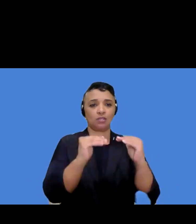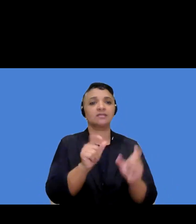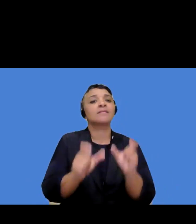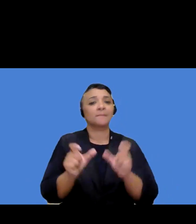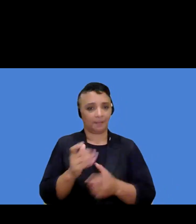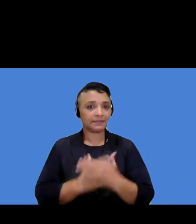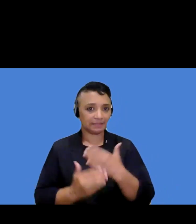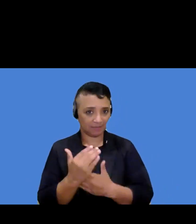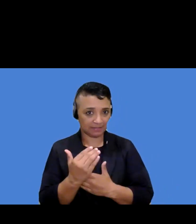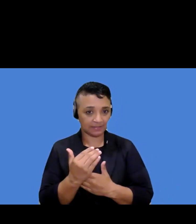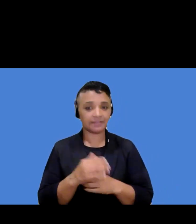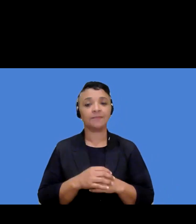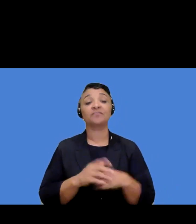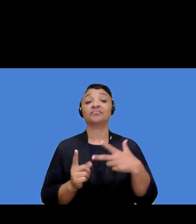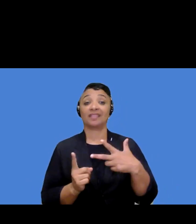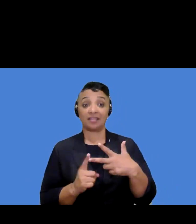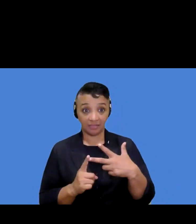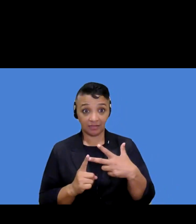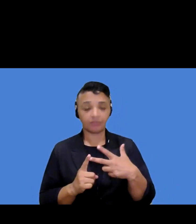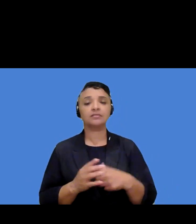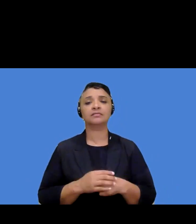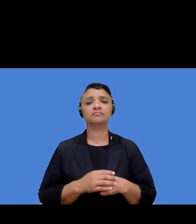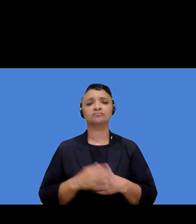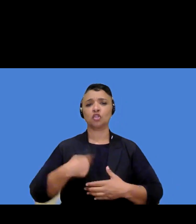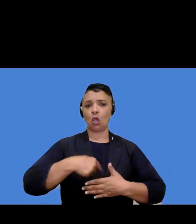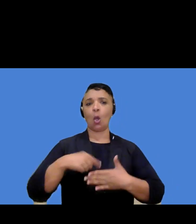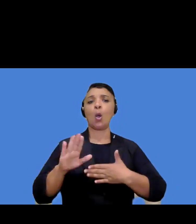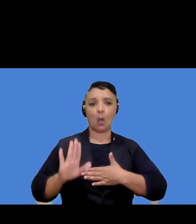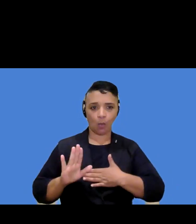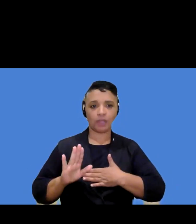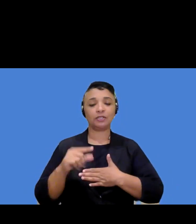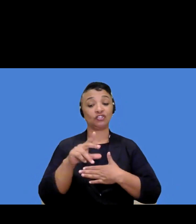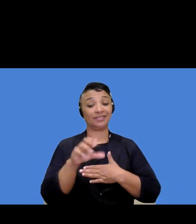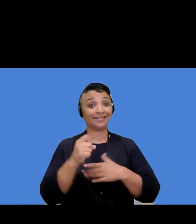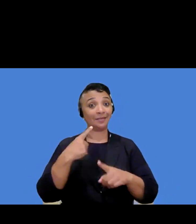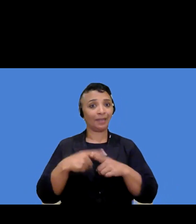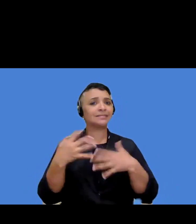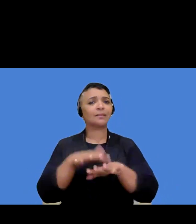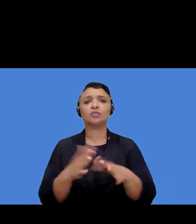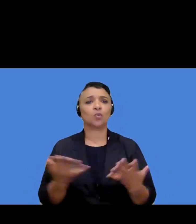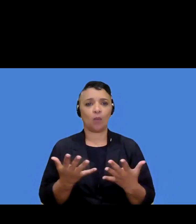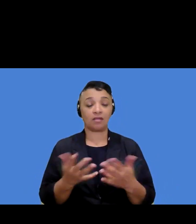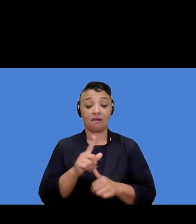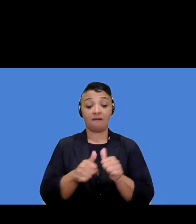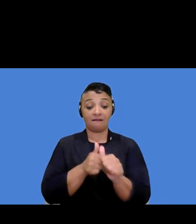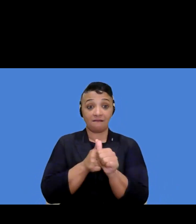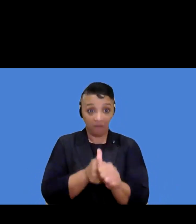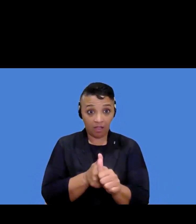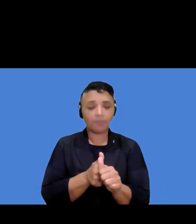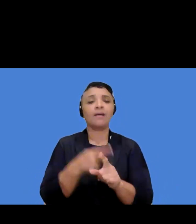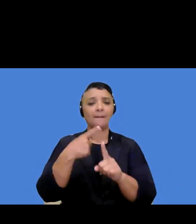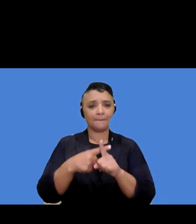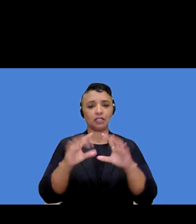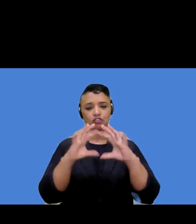disabilities. Third, the commitment of GDS and its implementation, the follow-up at the regional and the national